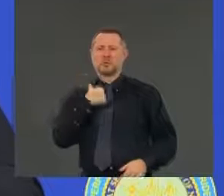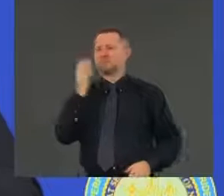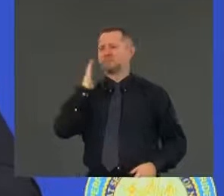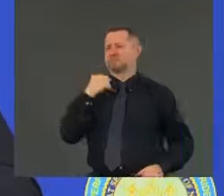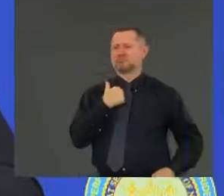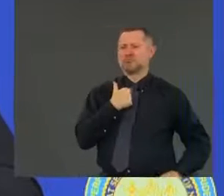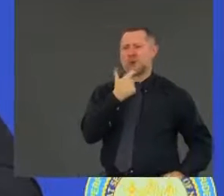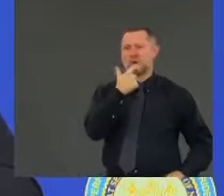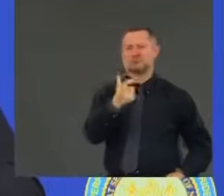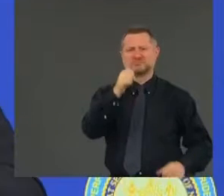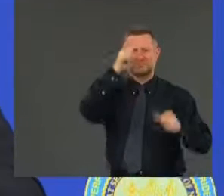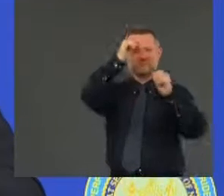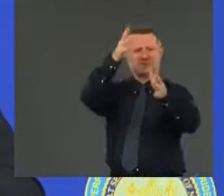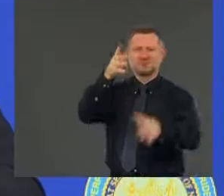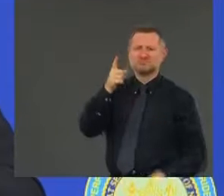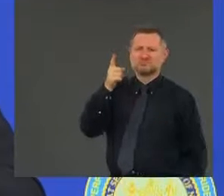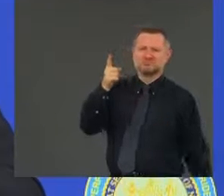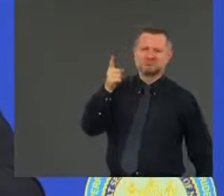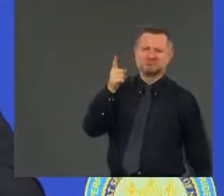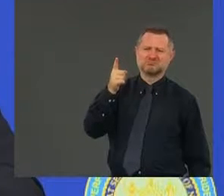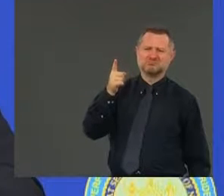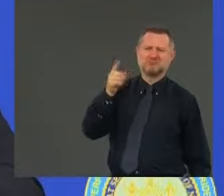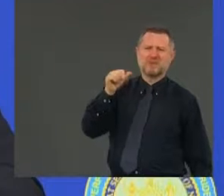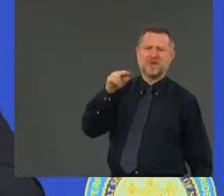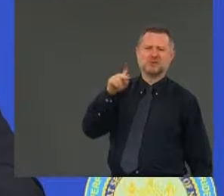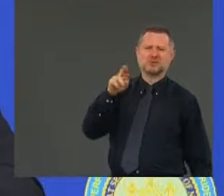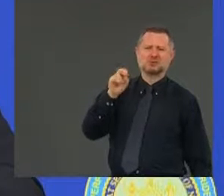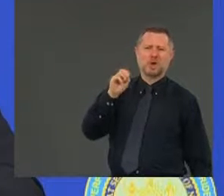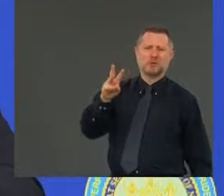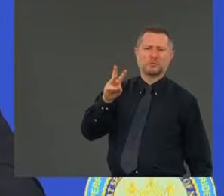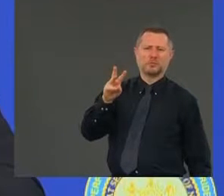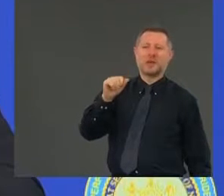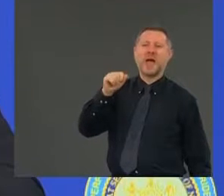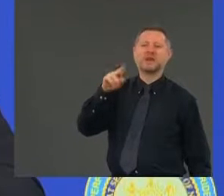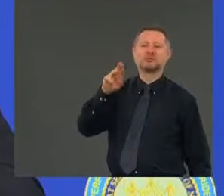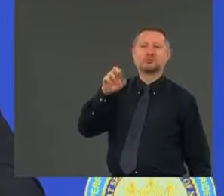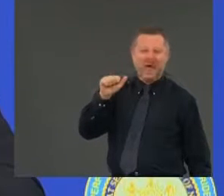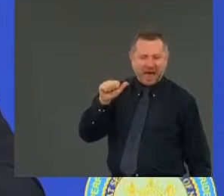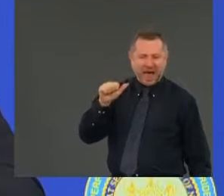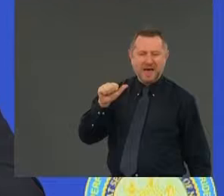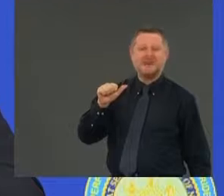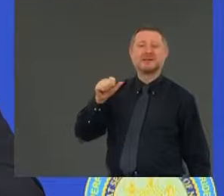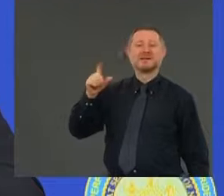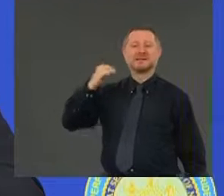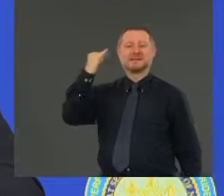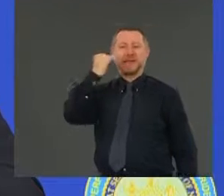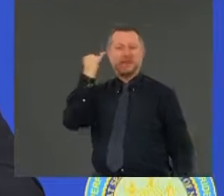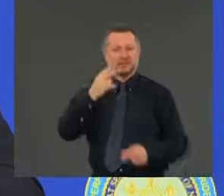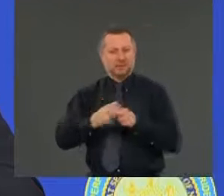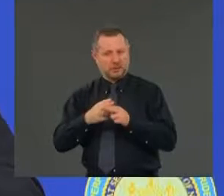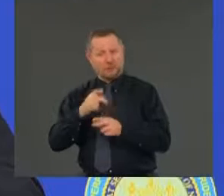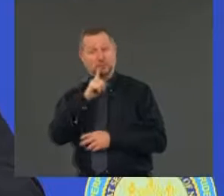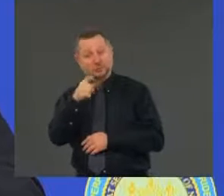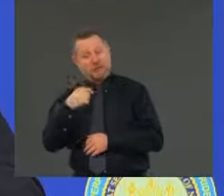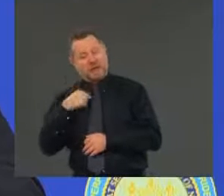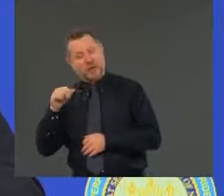the Italian name, Andrew, and a politician would start to talk on the TV, my grandfather would go like this.